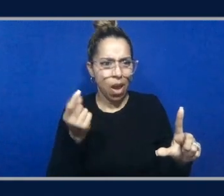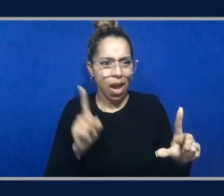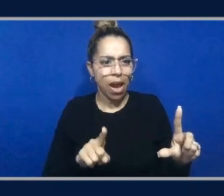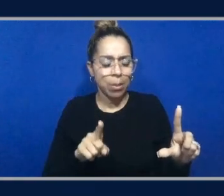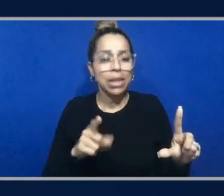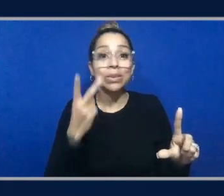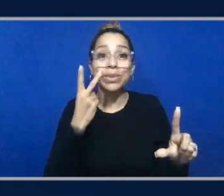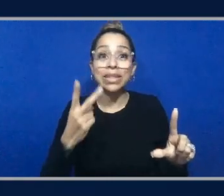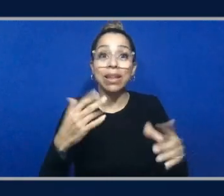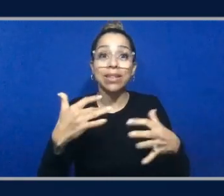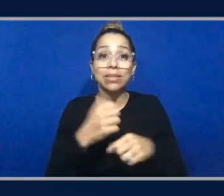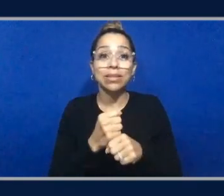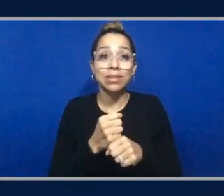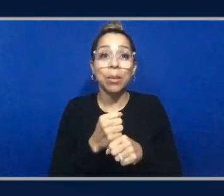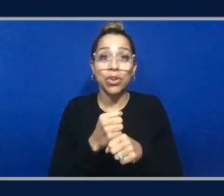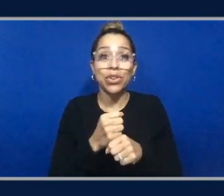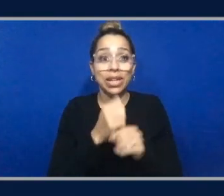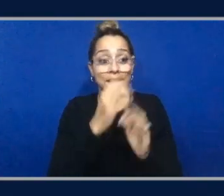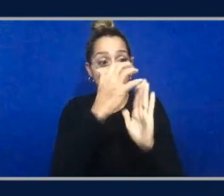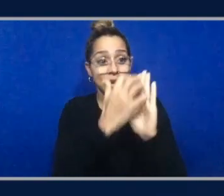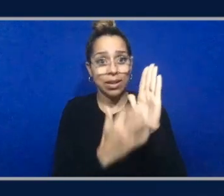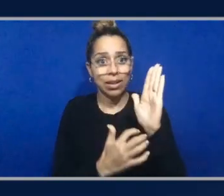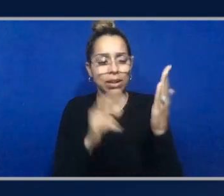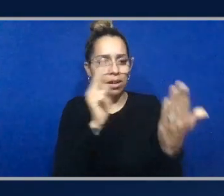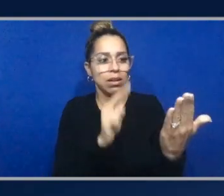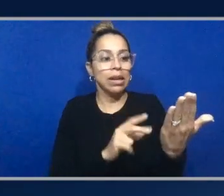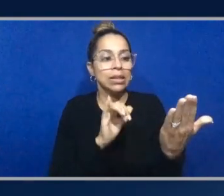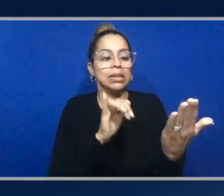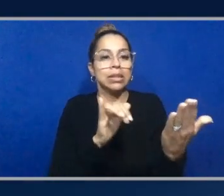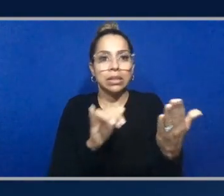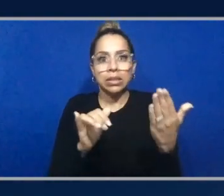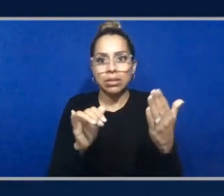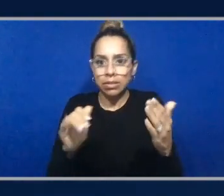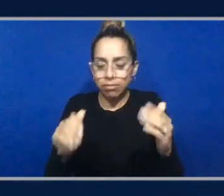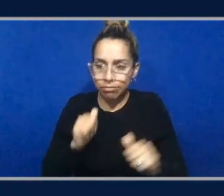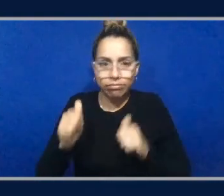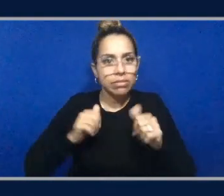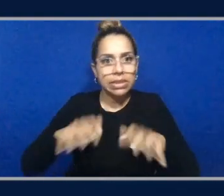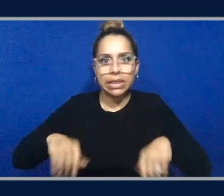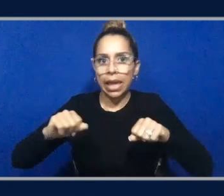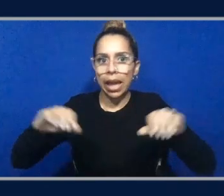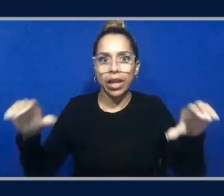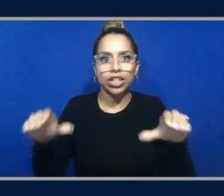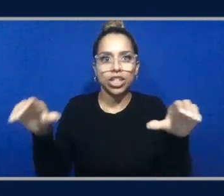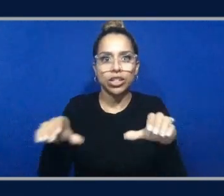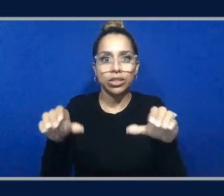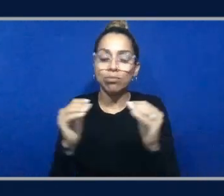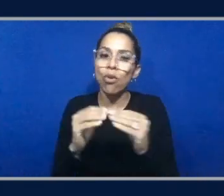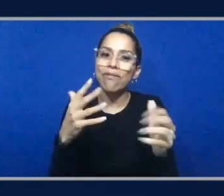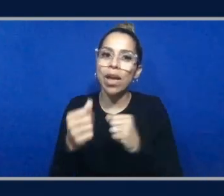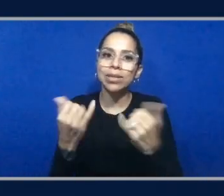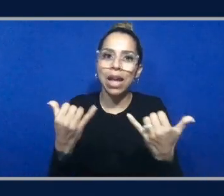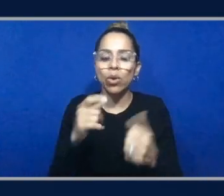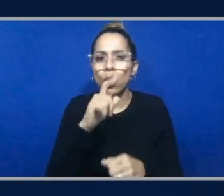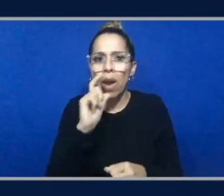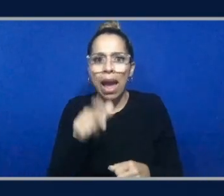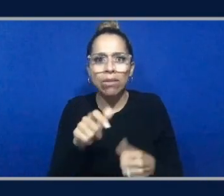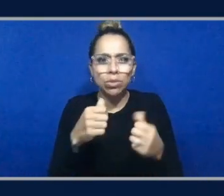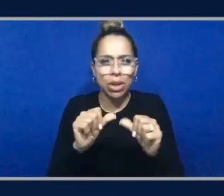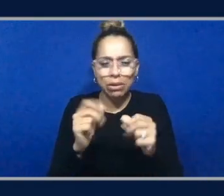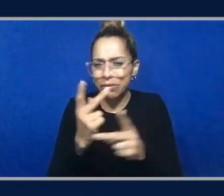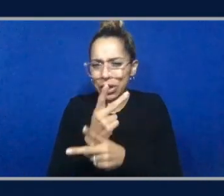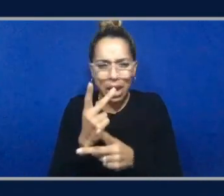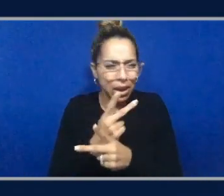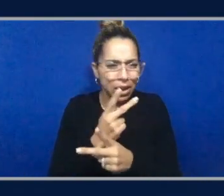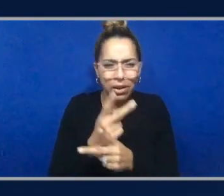then take action. And you can do it faster now because, like you said, we don't need to spend time triaging all the individual findings